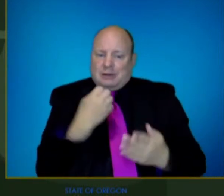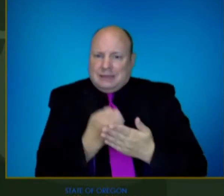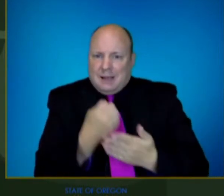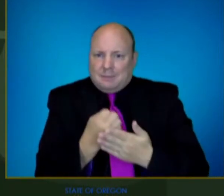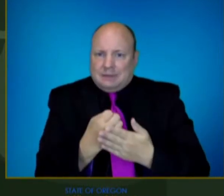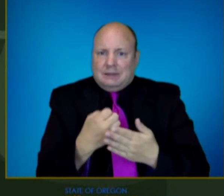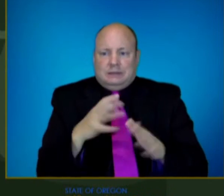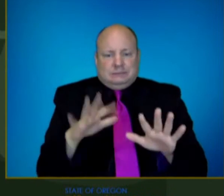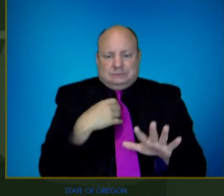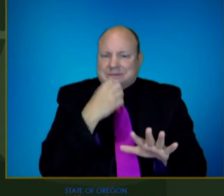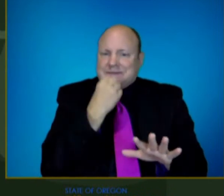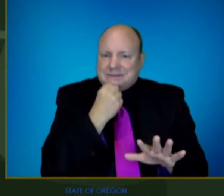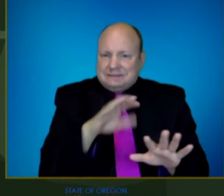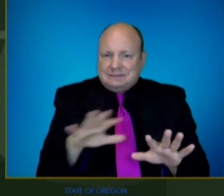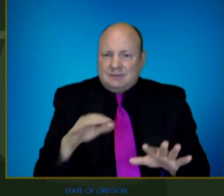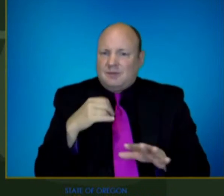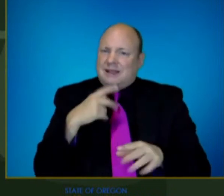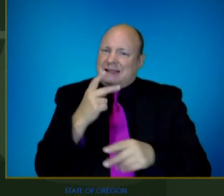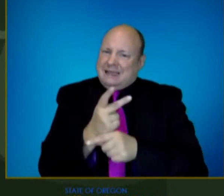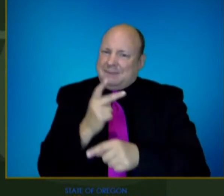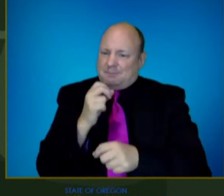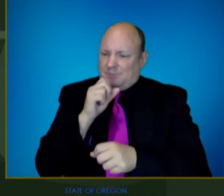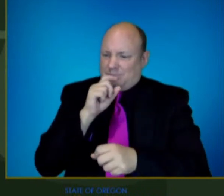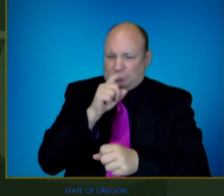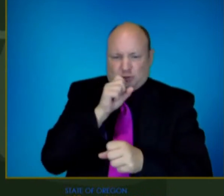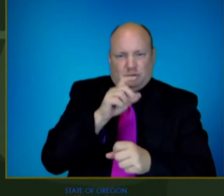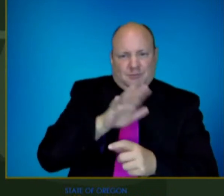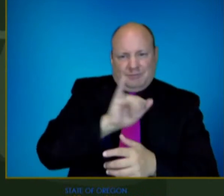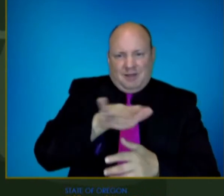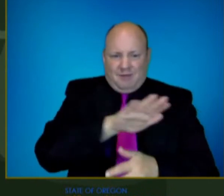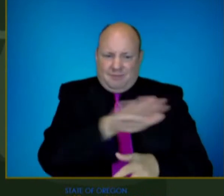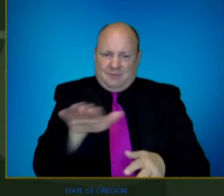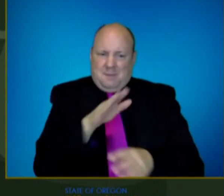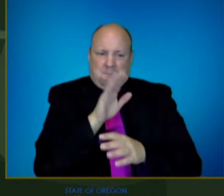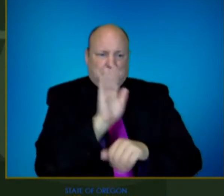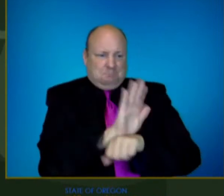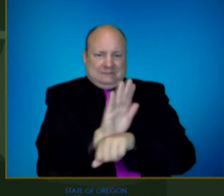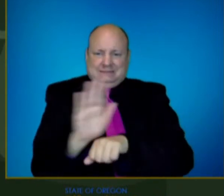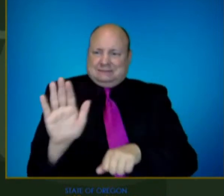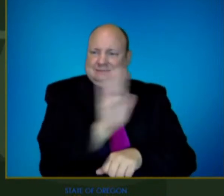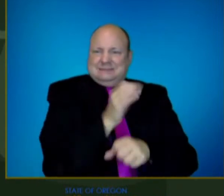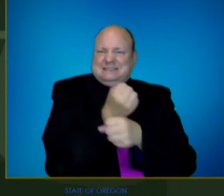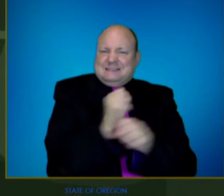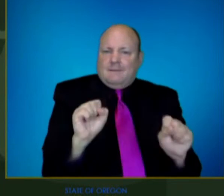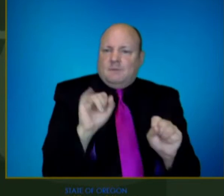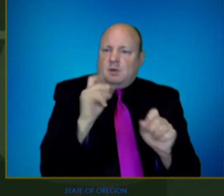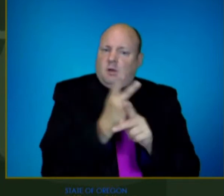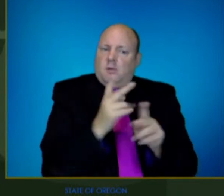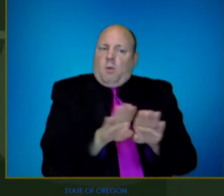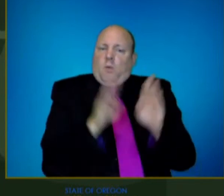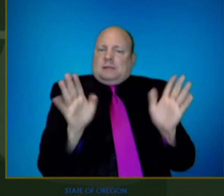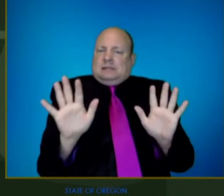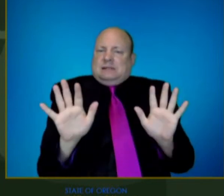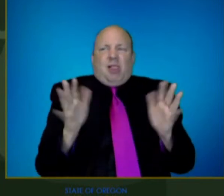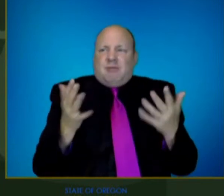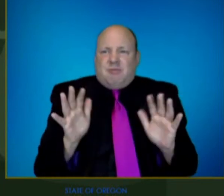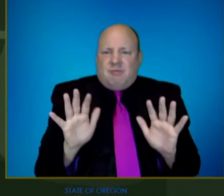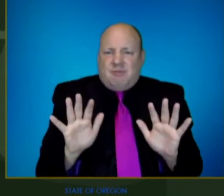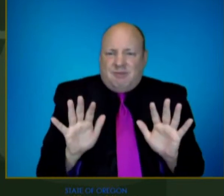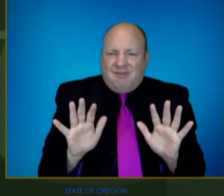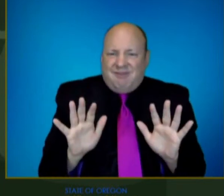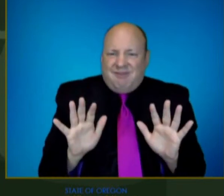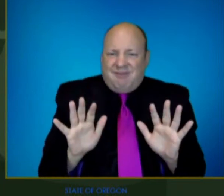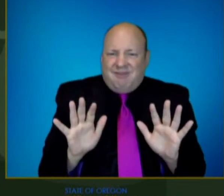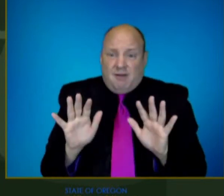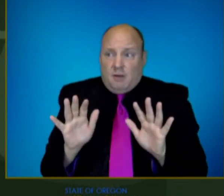committed to keeping these businesses open as long as we can do so safely. We're back, we're still in the midst